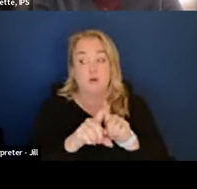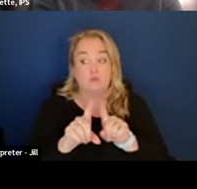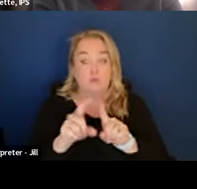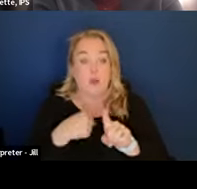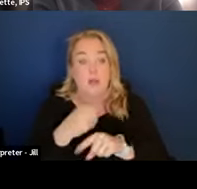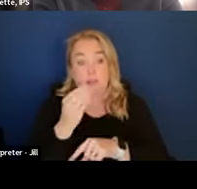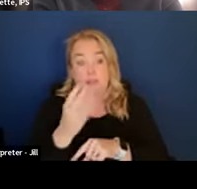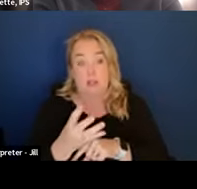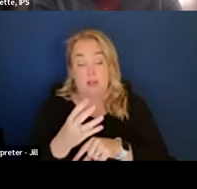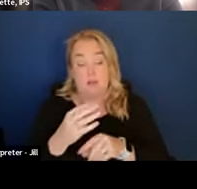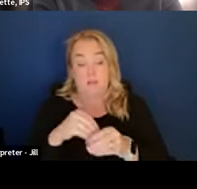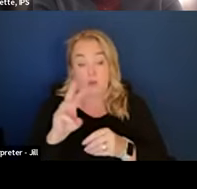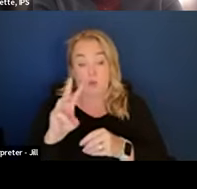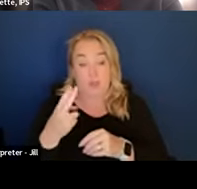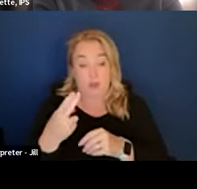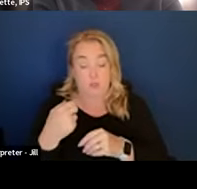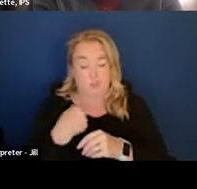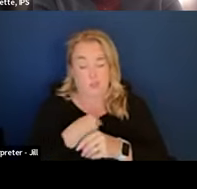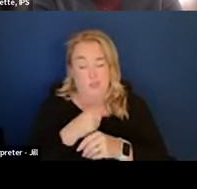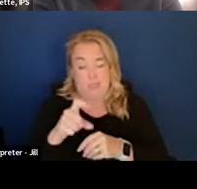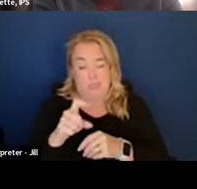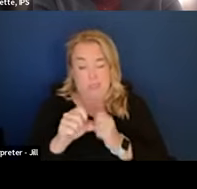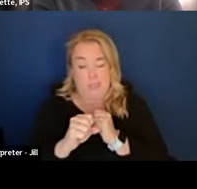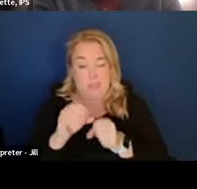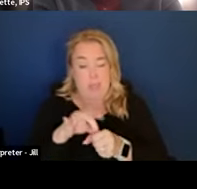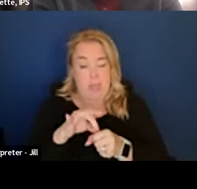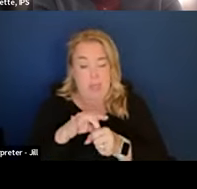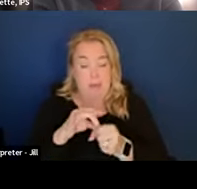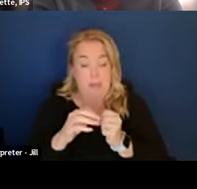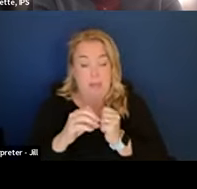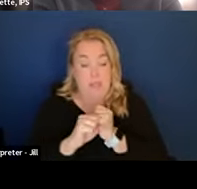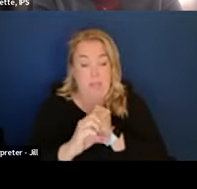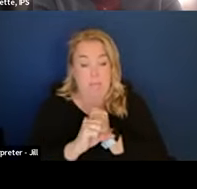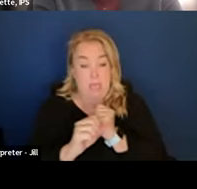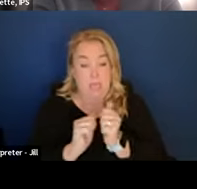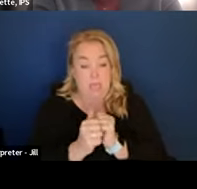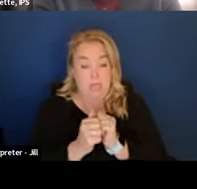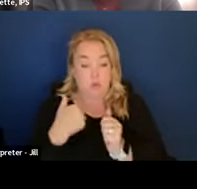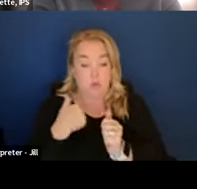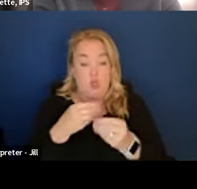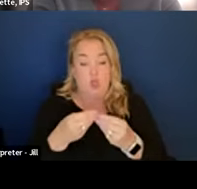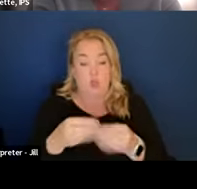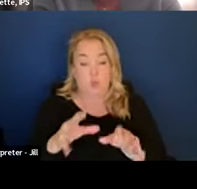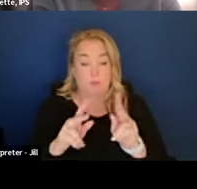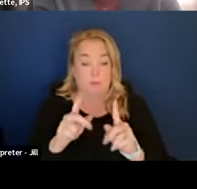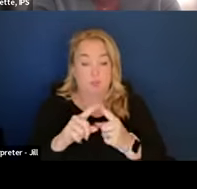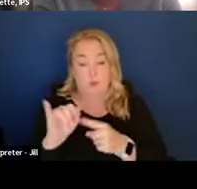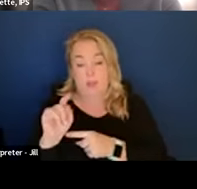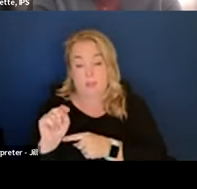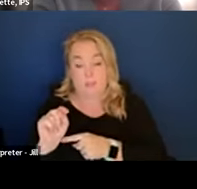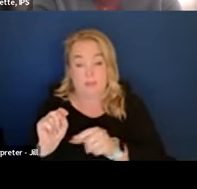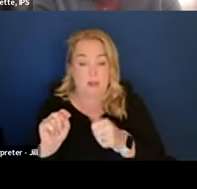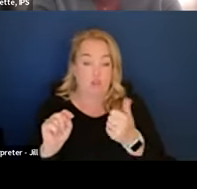them too at the White House is, look, we need a campaign because we lose people in STEM to IT and all these other